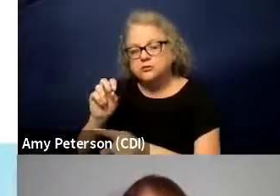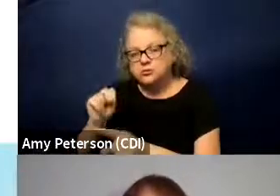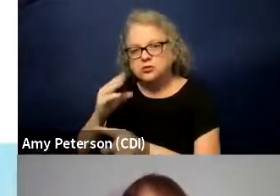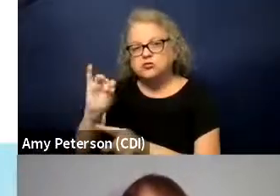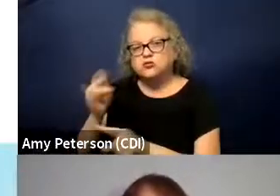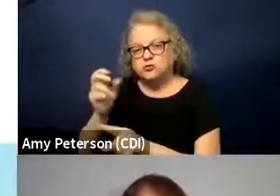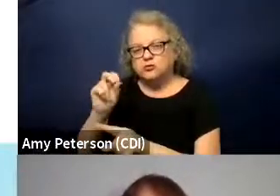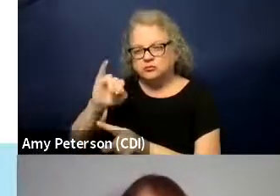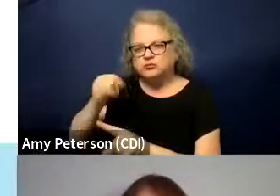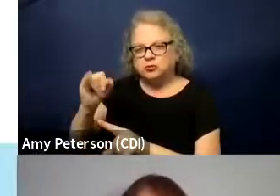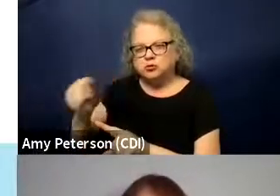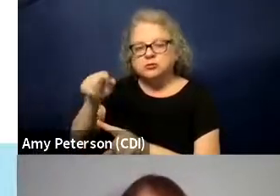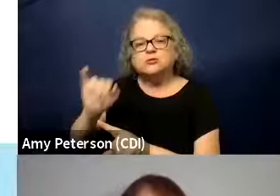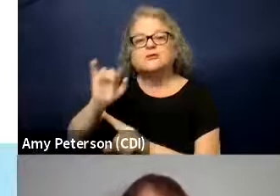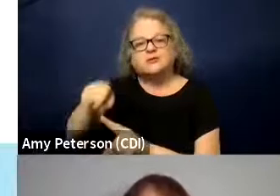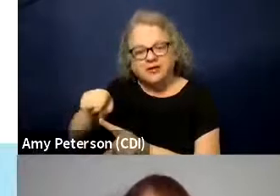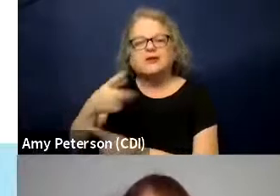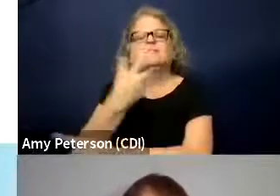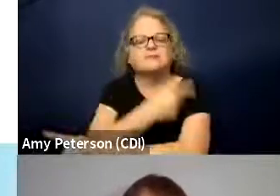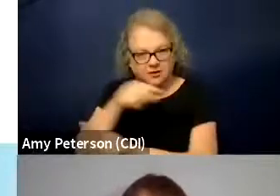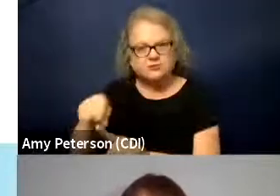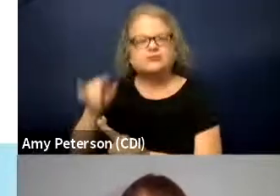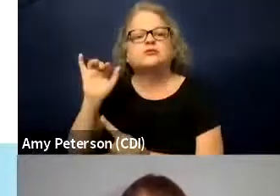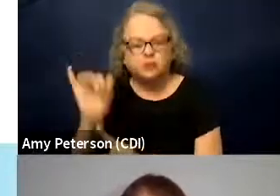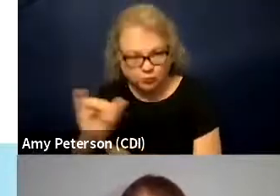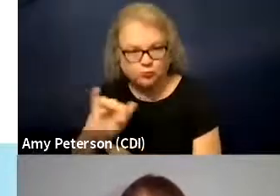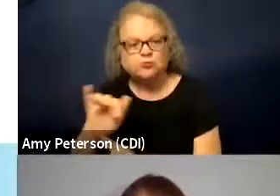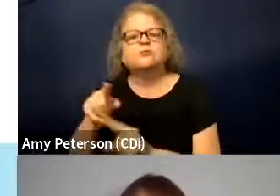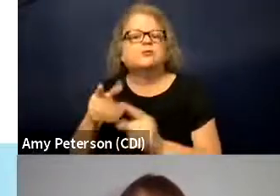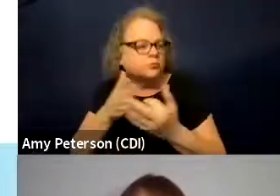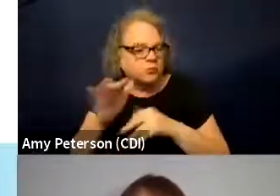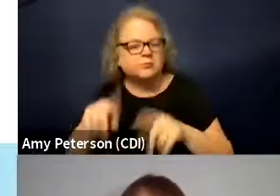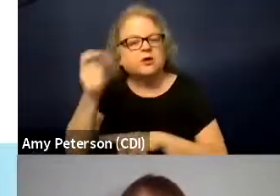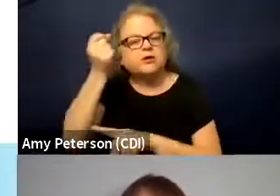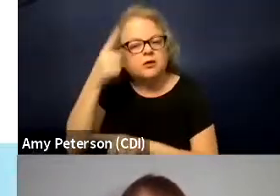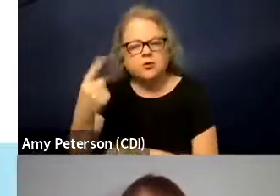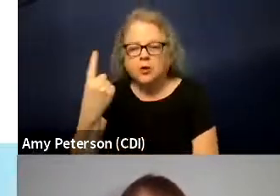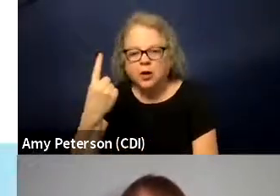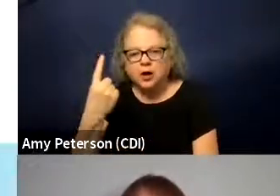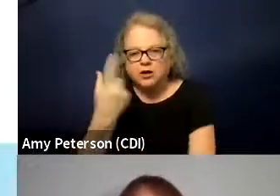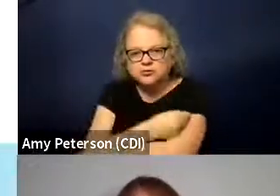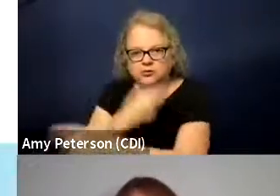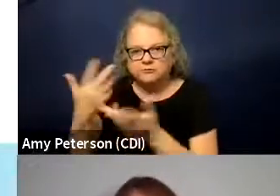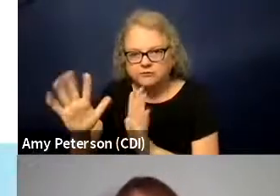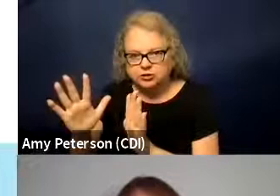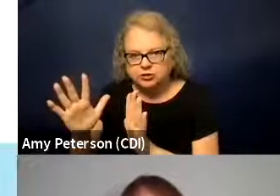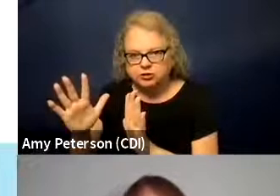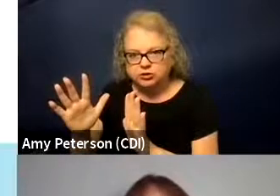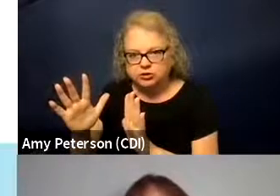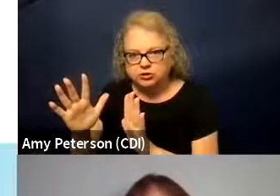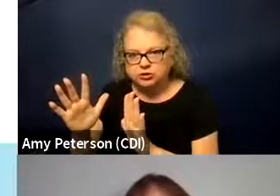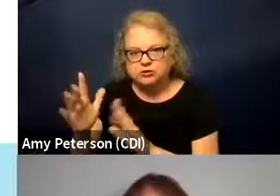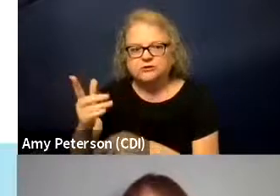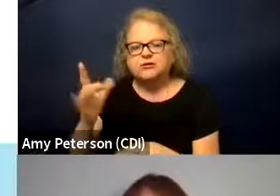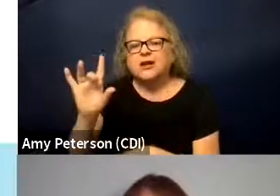vaccine, a single dose. It is a little less effective than Pfizer and Moderna, but then again, it